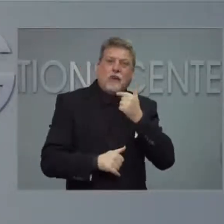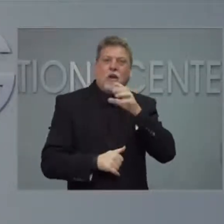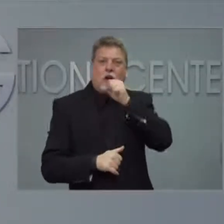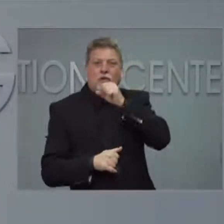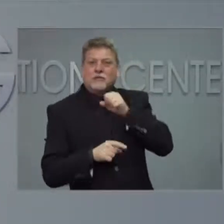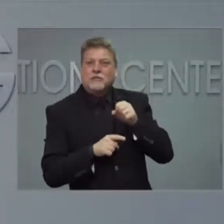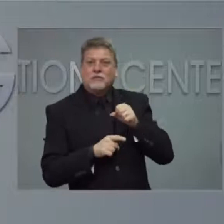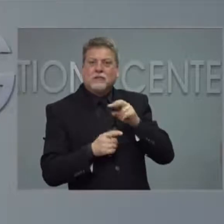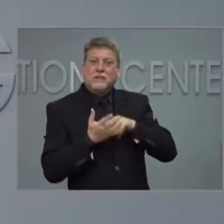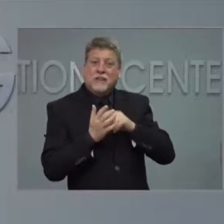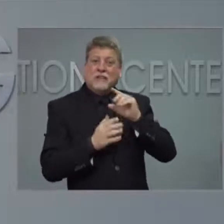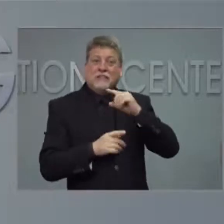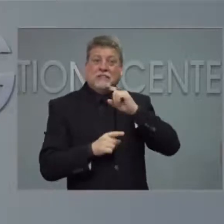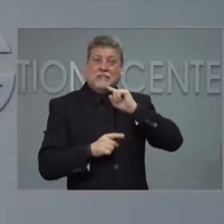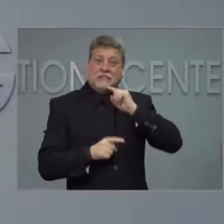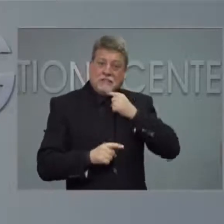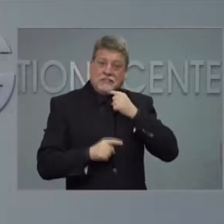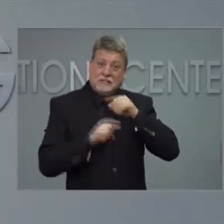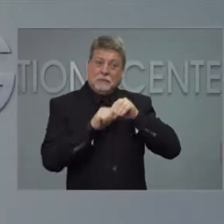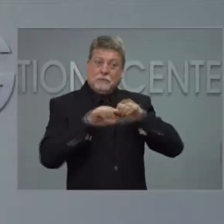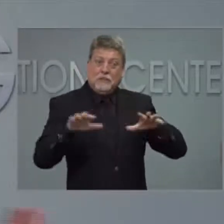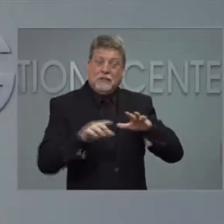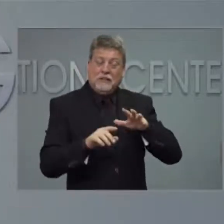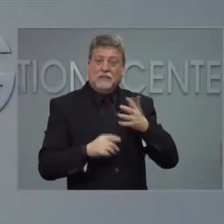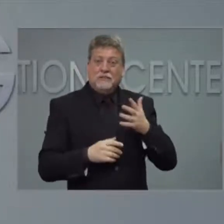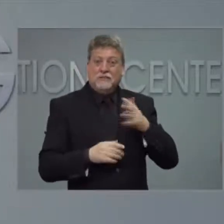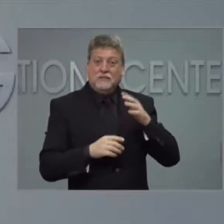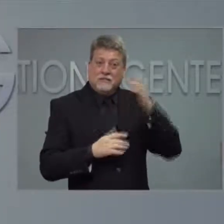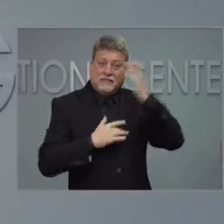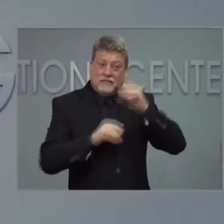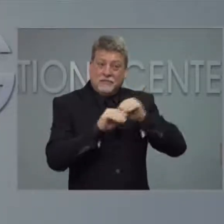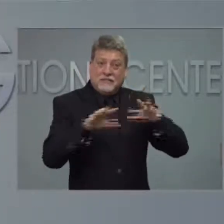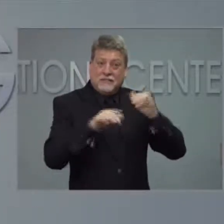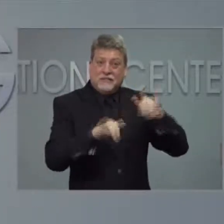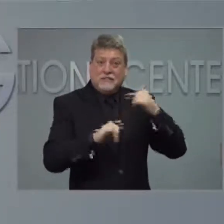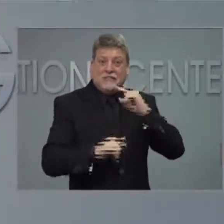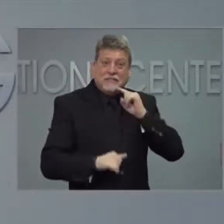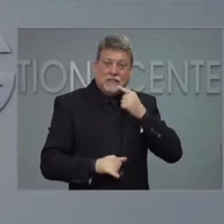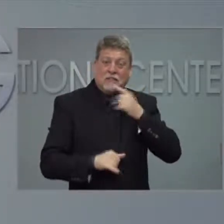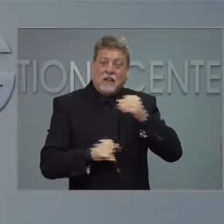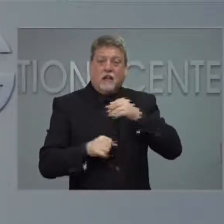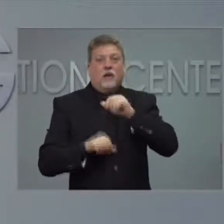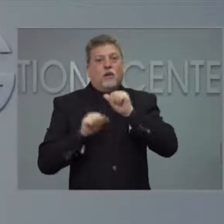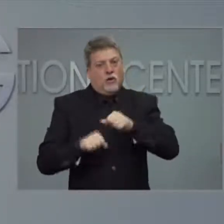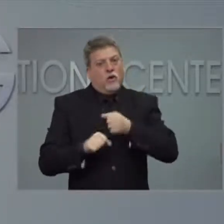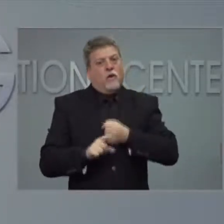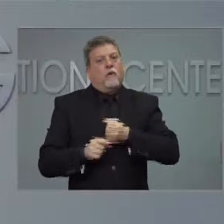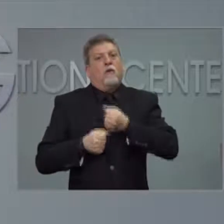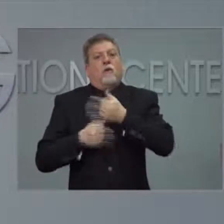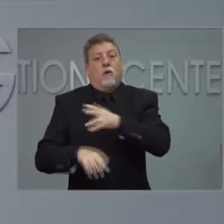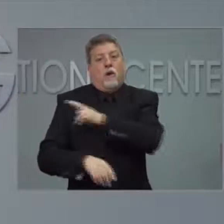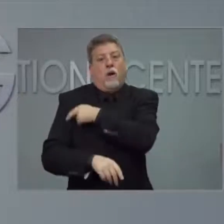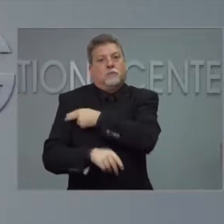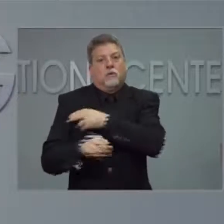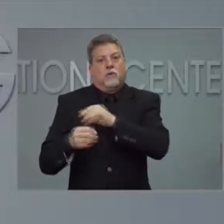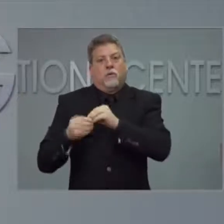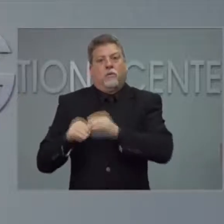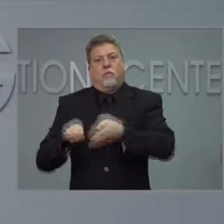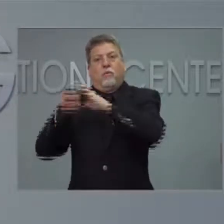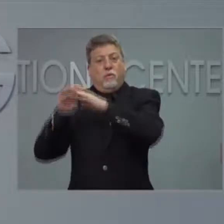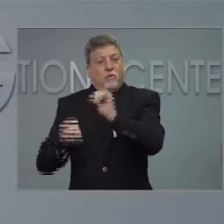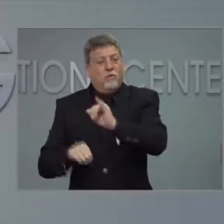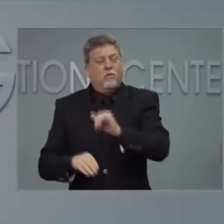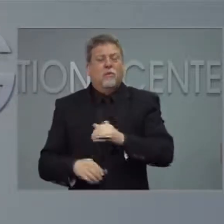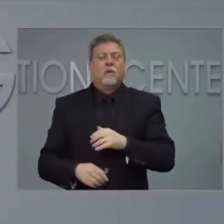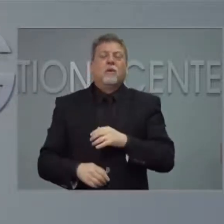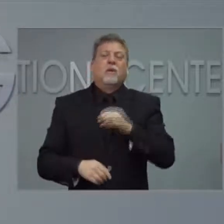of viral spread and impact on our hospital system. So we're certainly heading in the right direction, and that is reflected in the easing of these